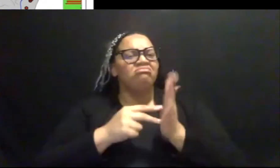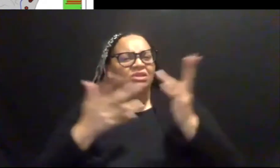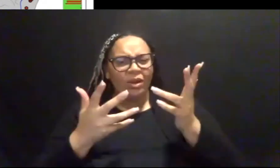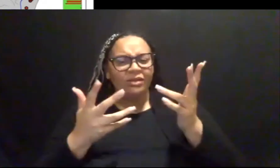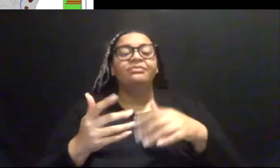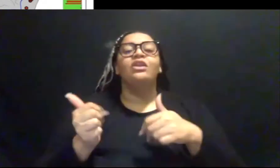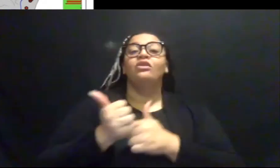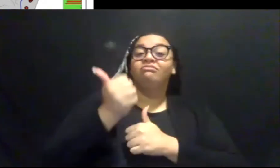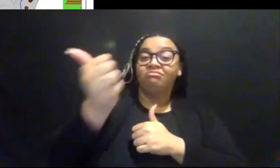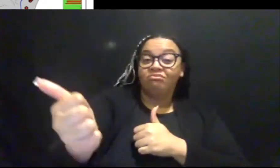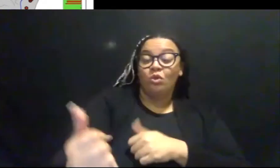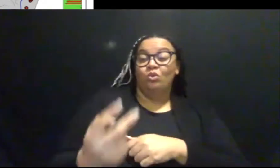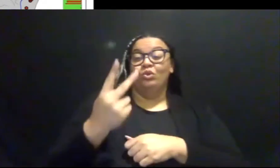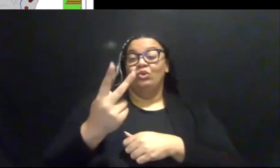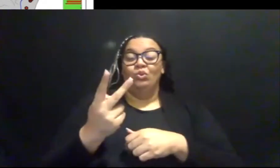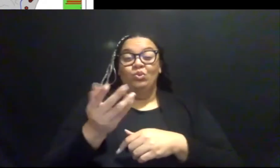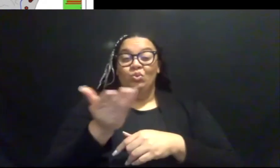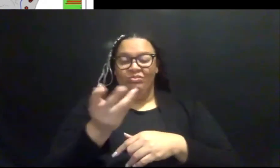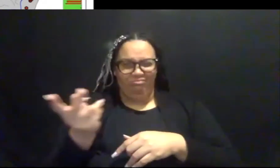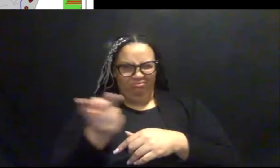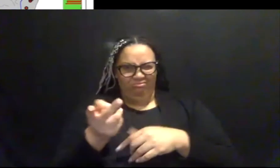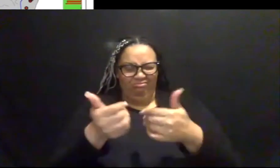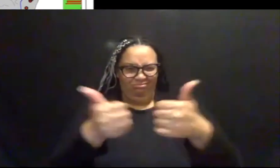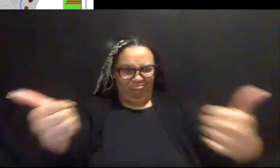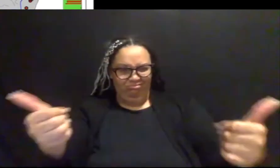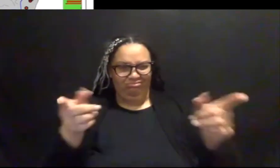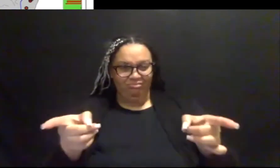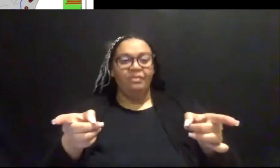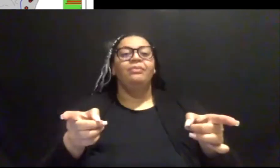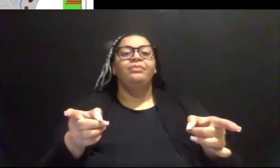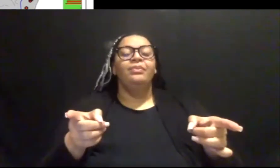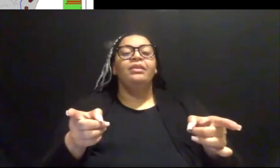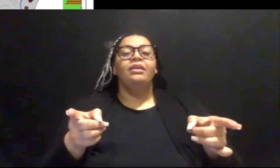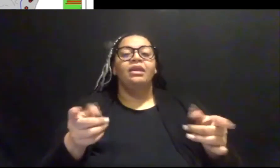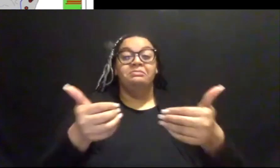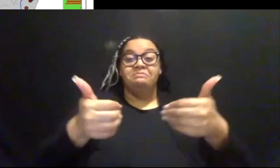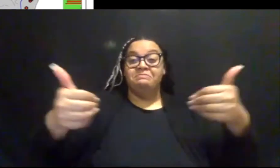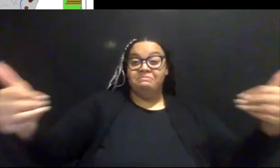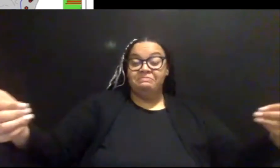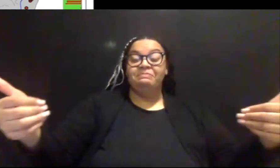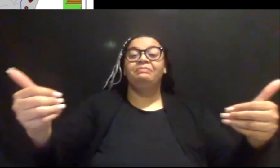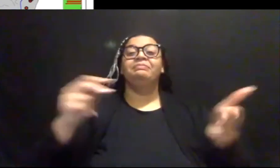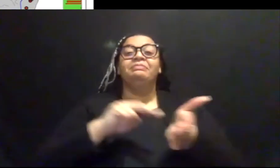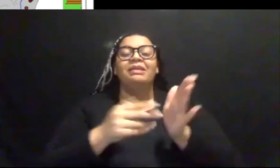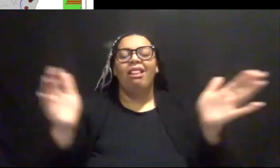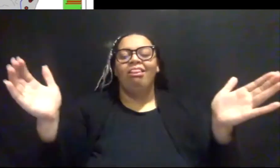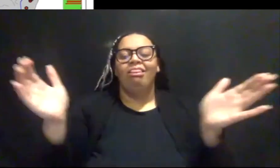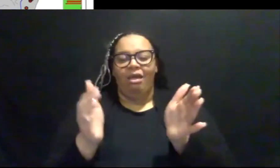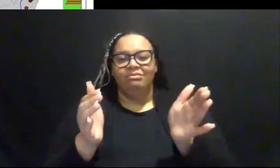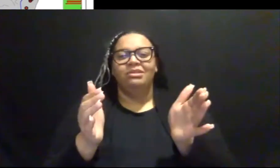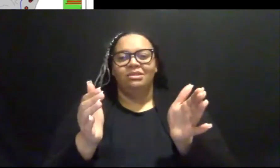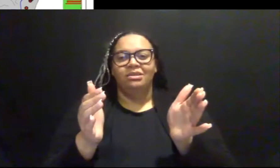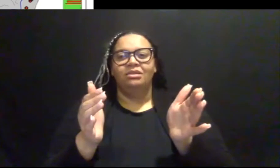two individuals are from each other in space, the less genetic variation they're